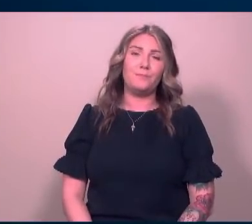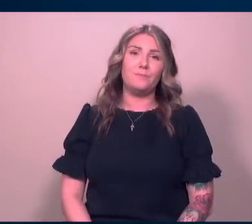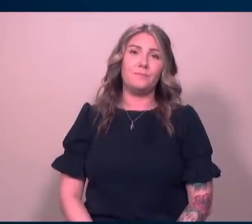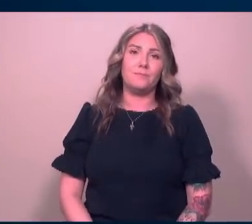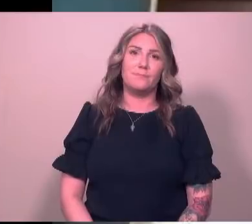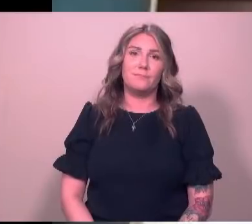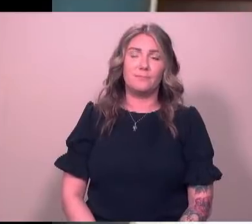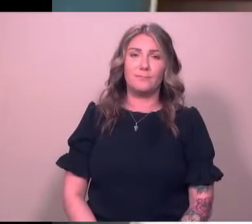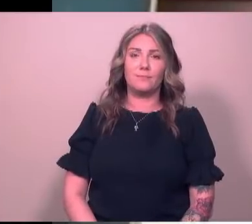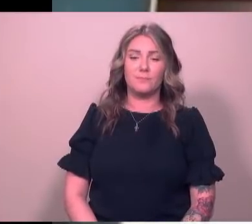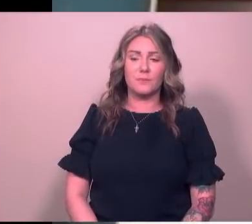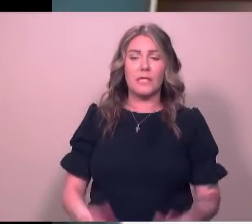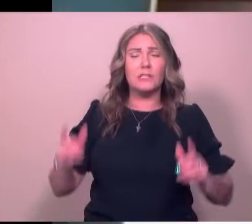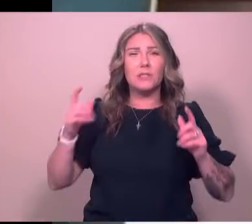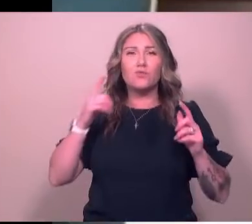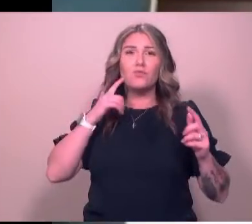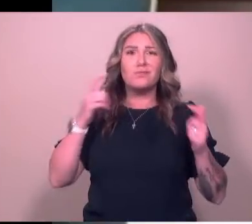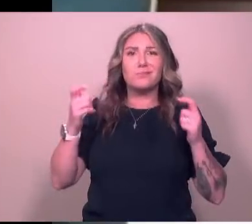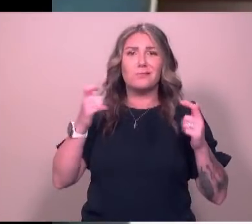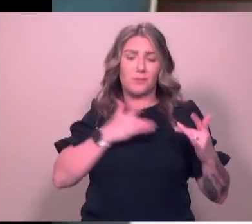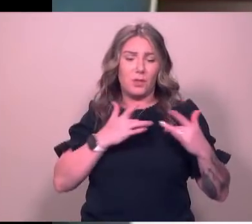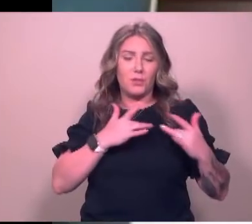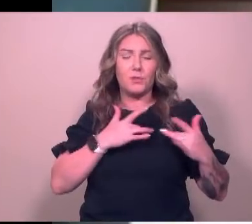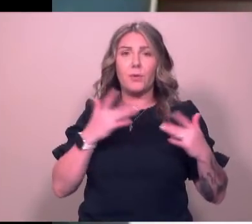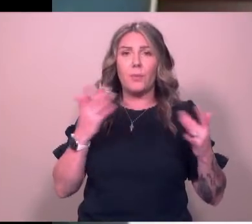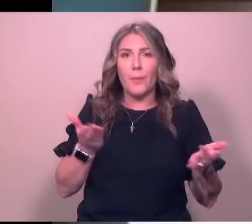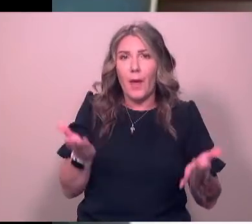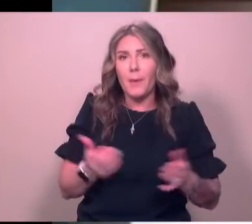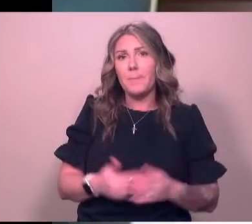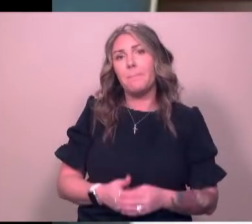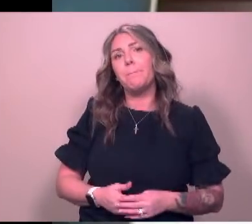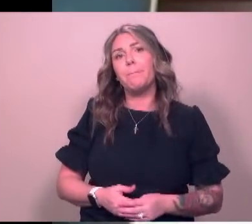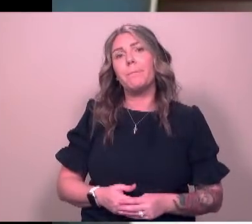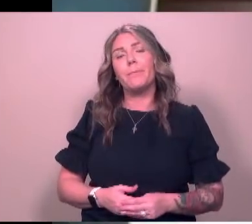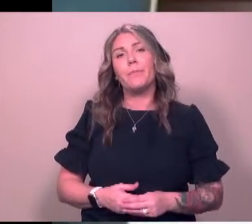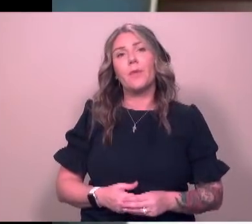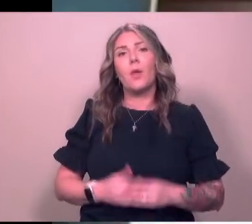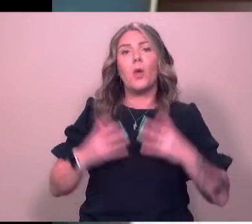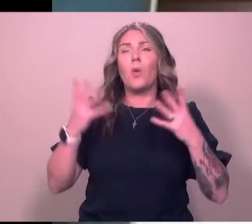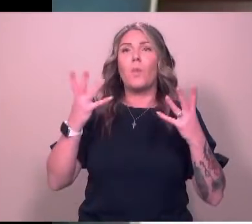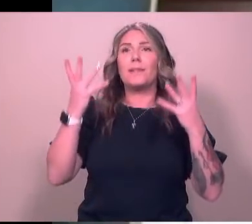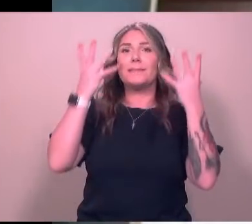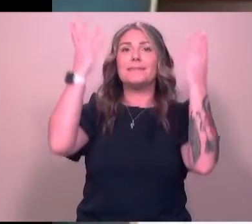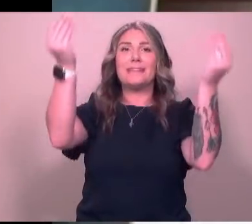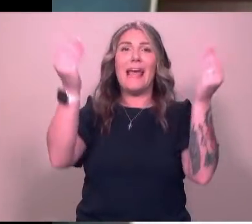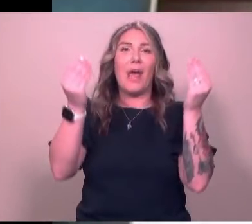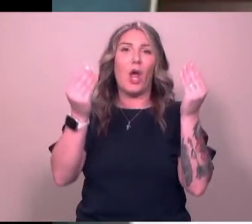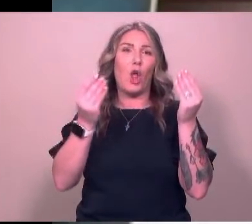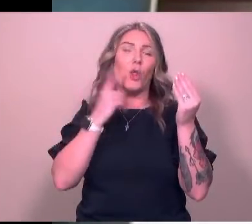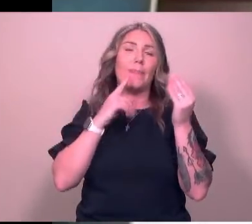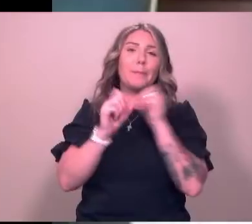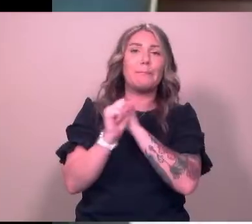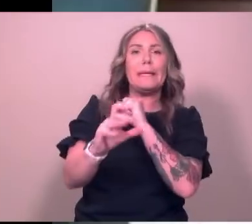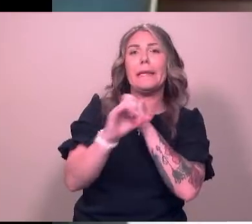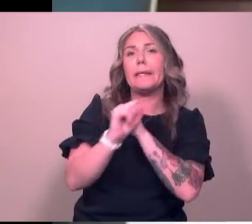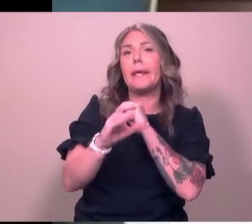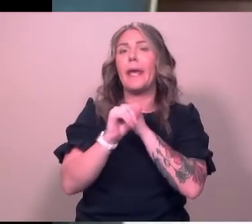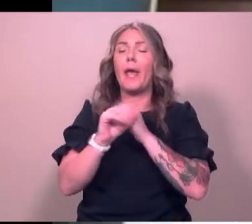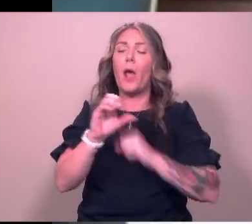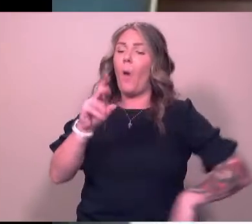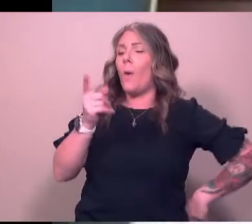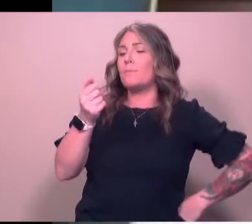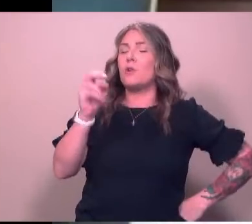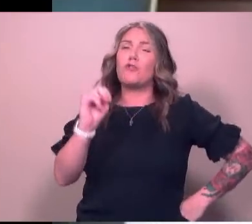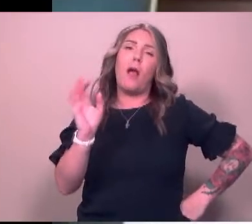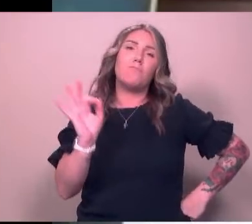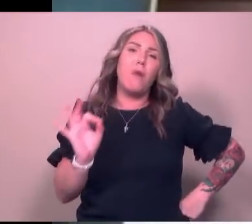Yeah, the biggest concern I have is what's out in the media about Omicron, saying that it's milder,